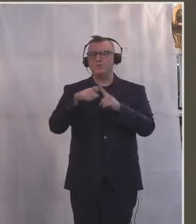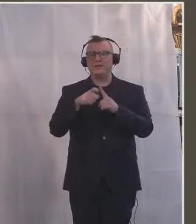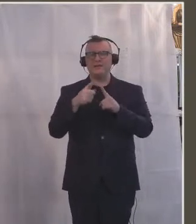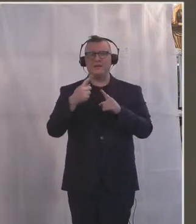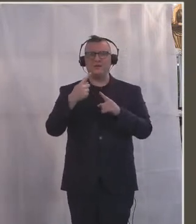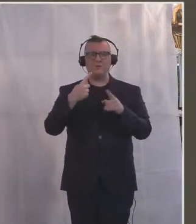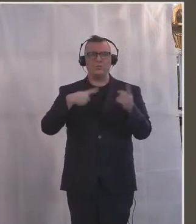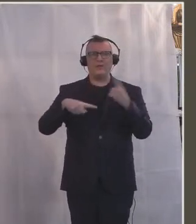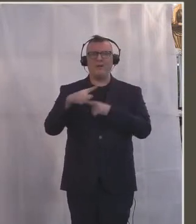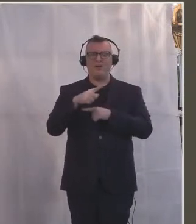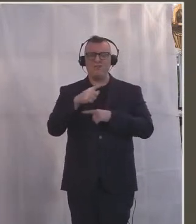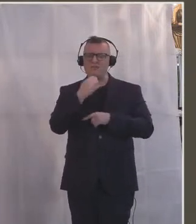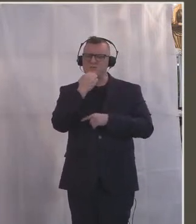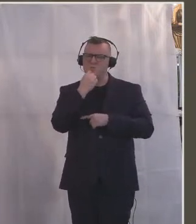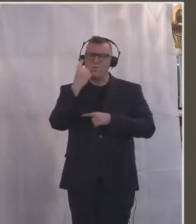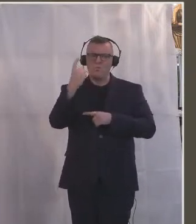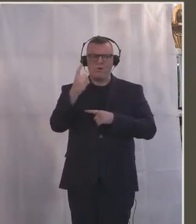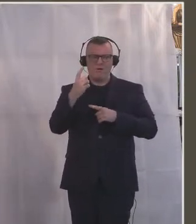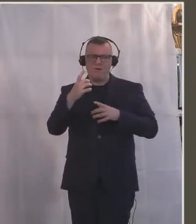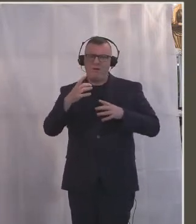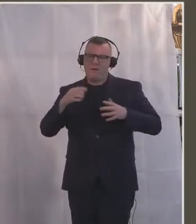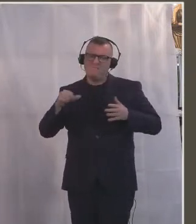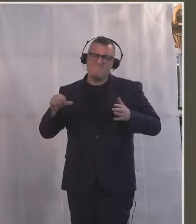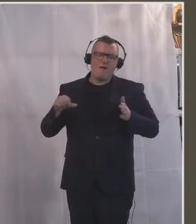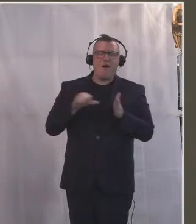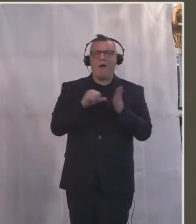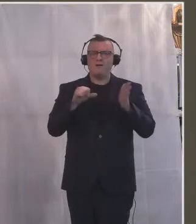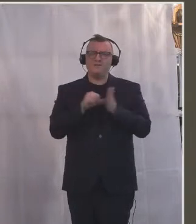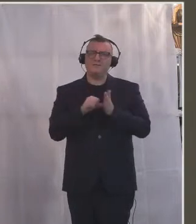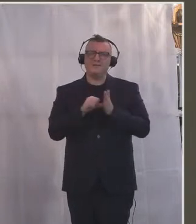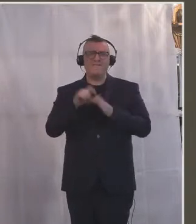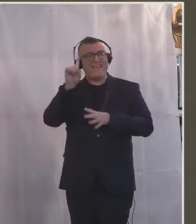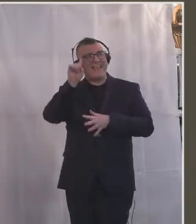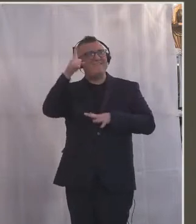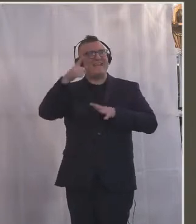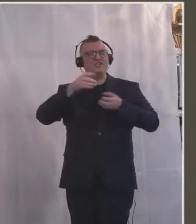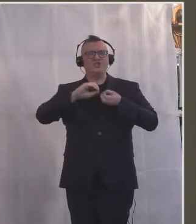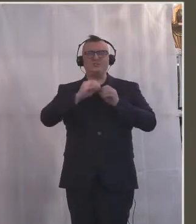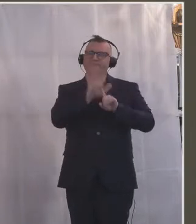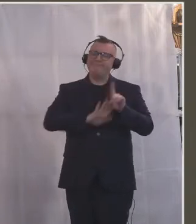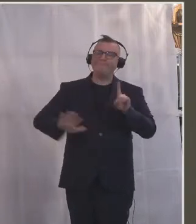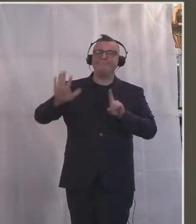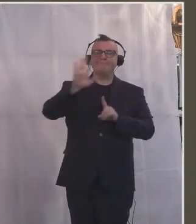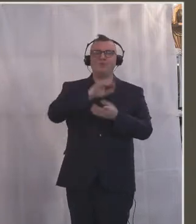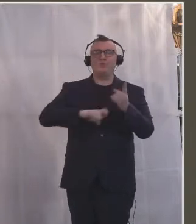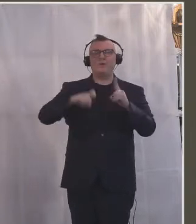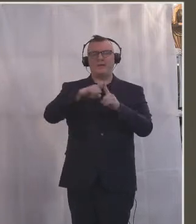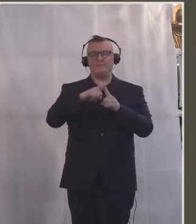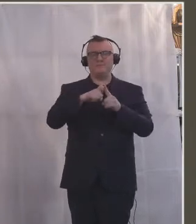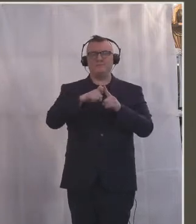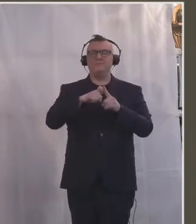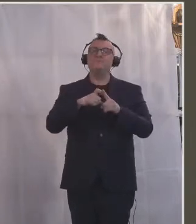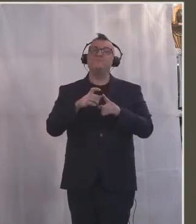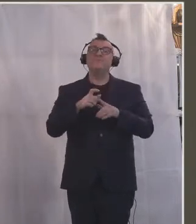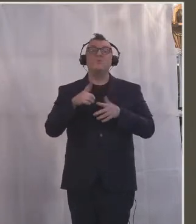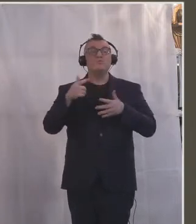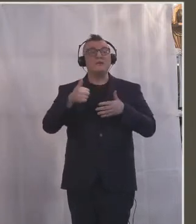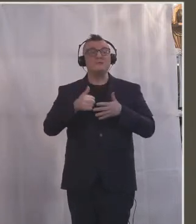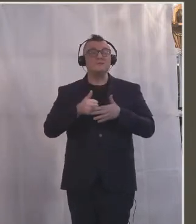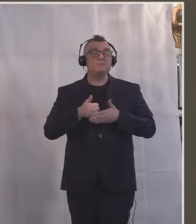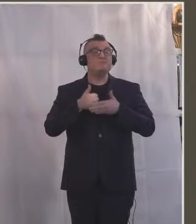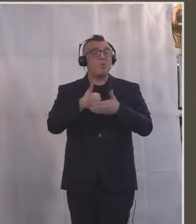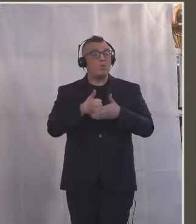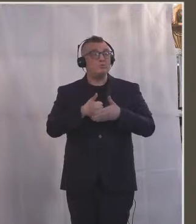beating heart of innovation in the UK. We support up and down the country, across